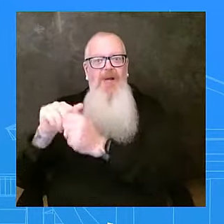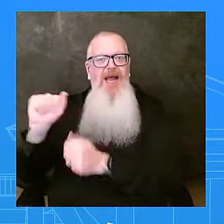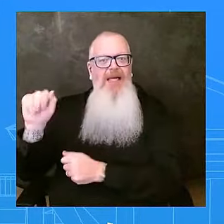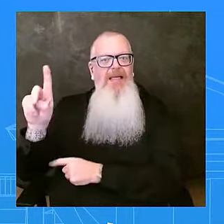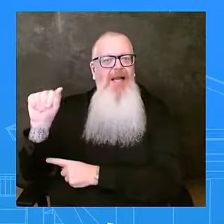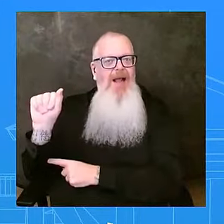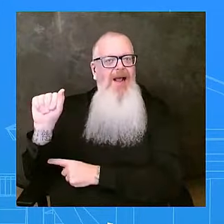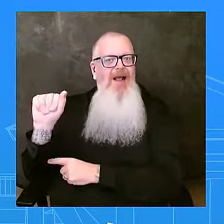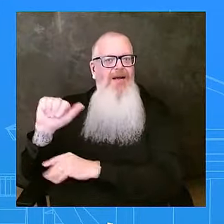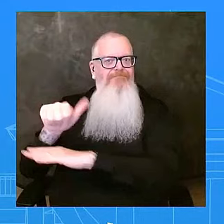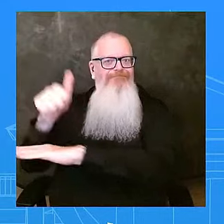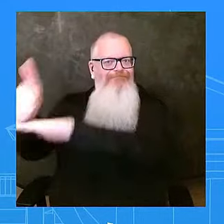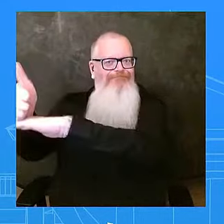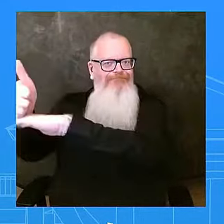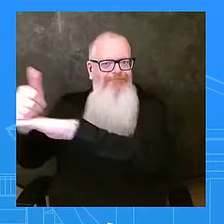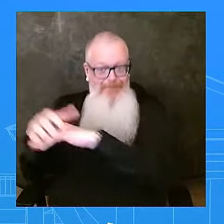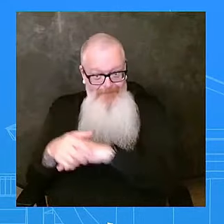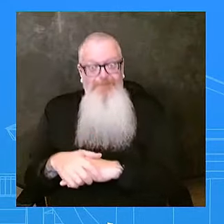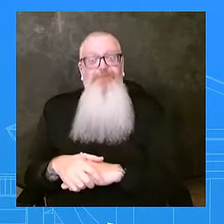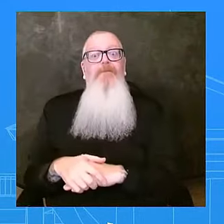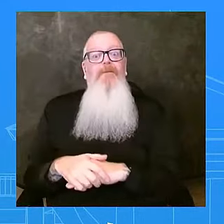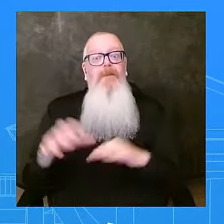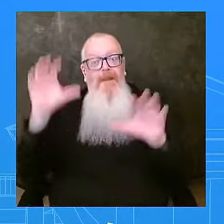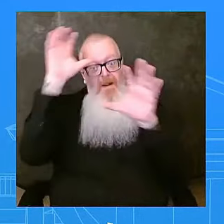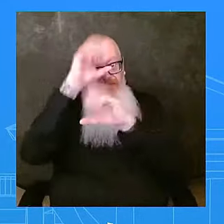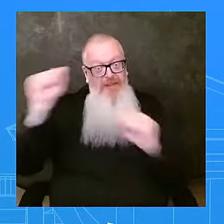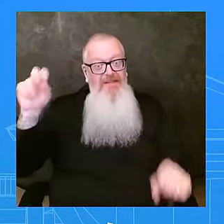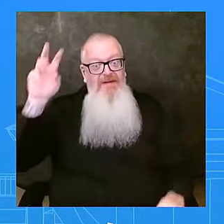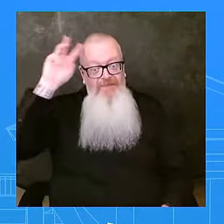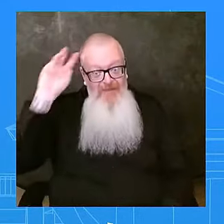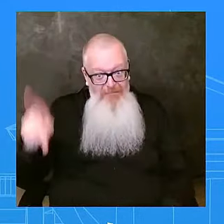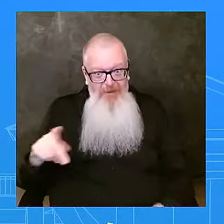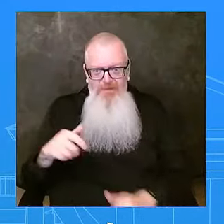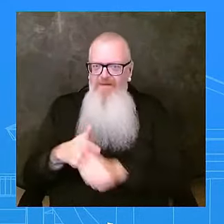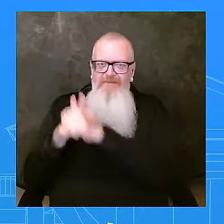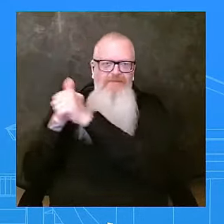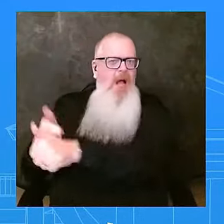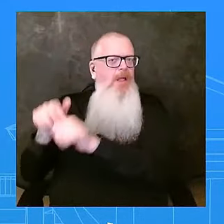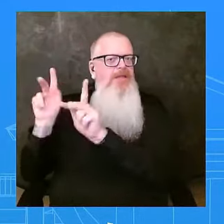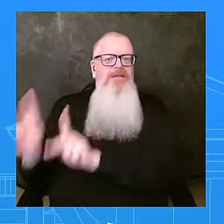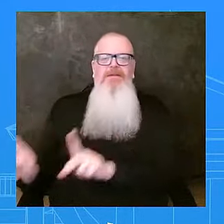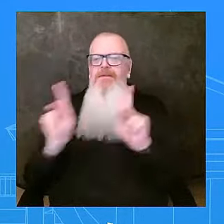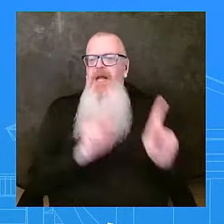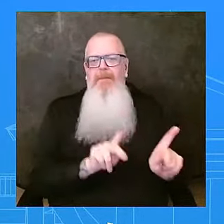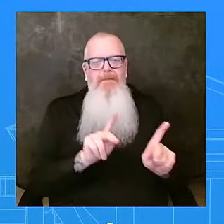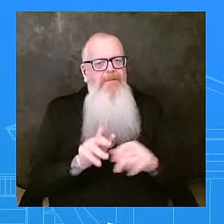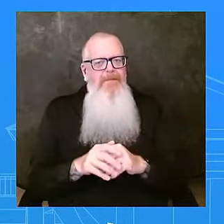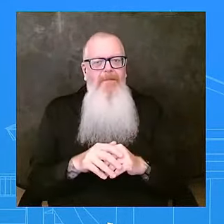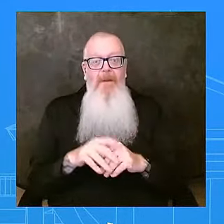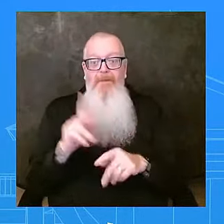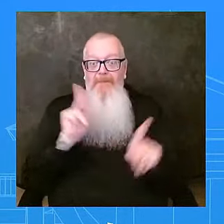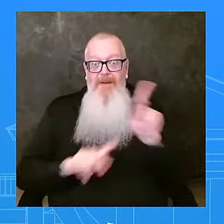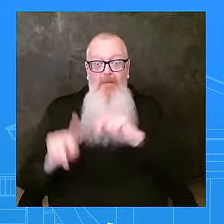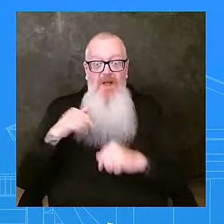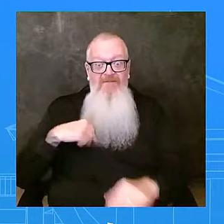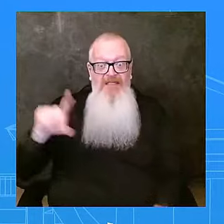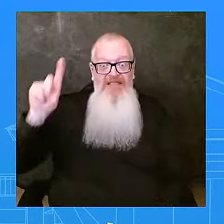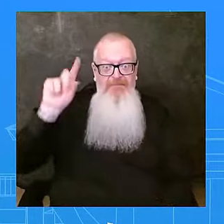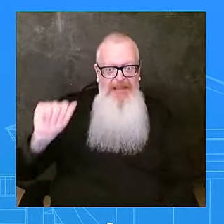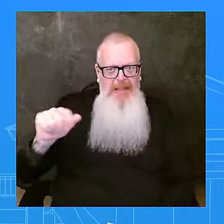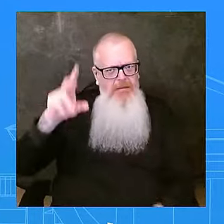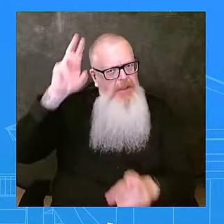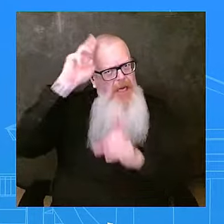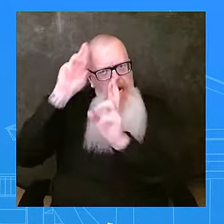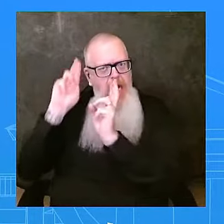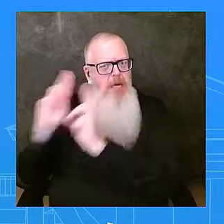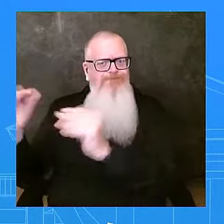Vice President Harris have carried the same commitment to ensuring disabled Americans are treated with dignity, respect, and